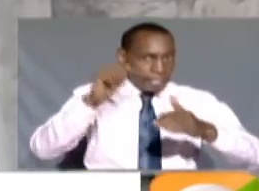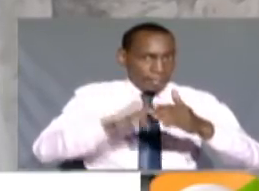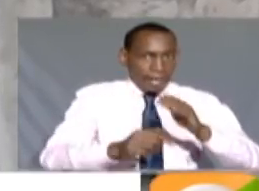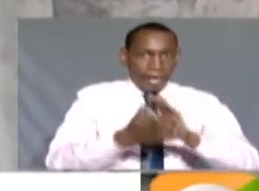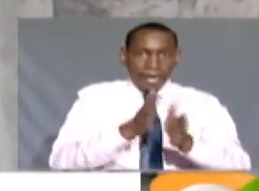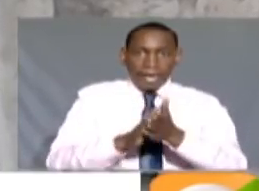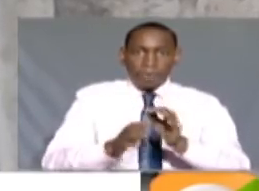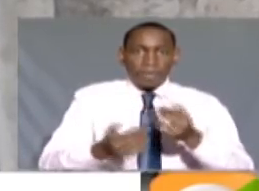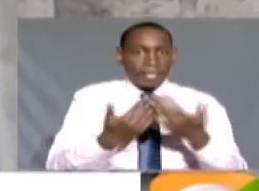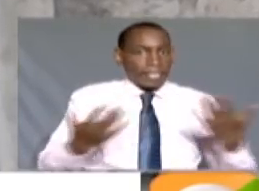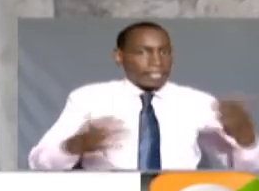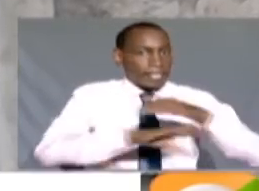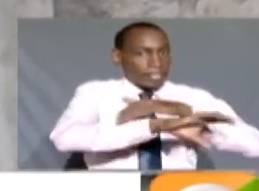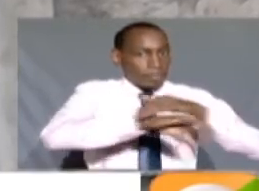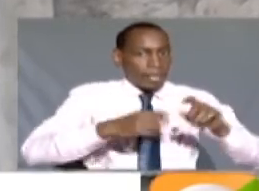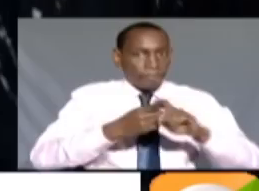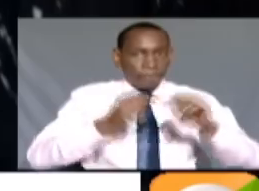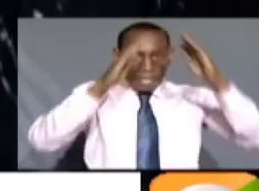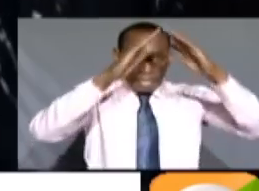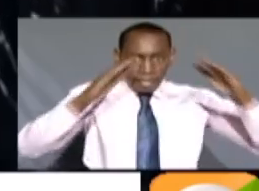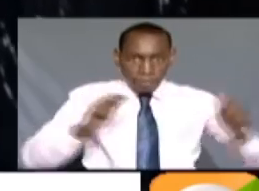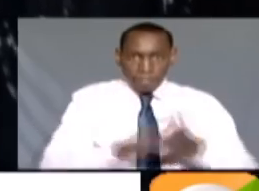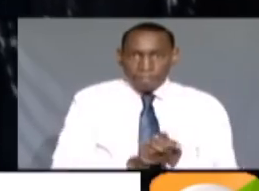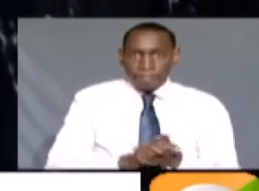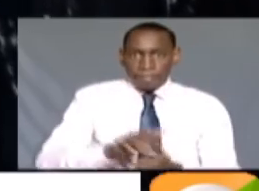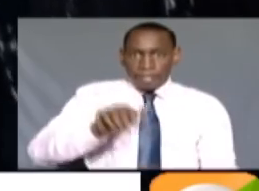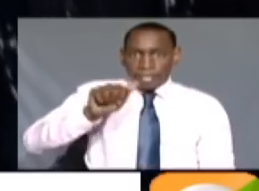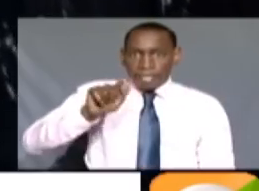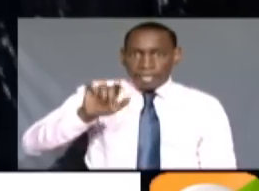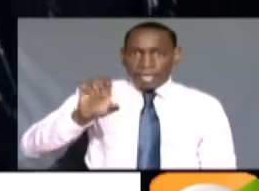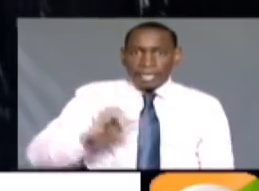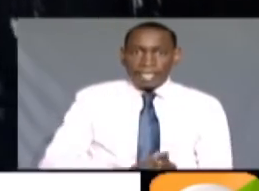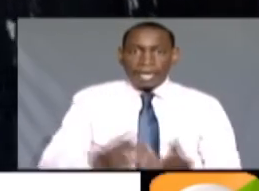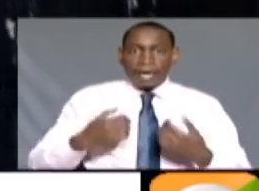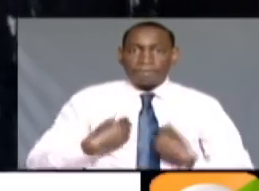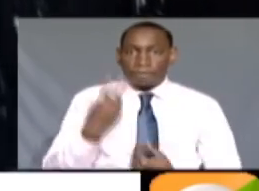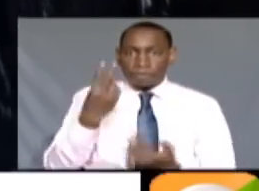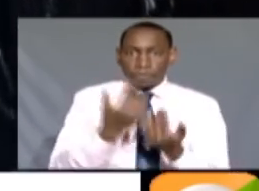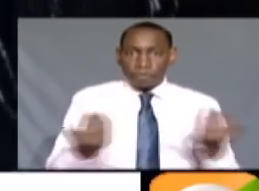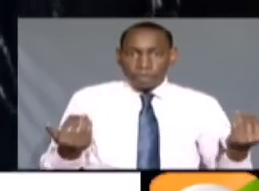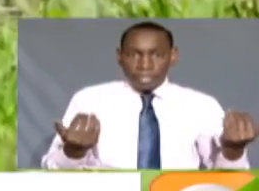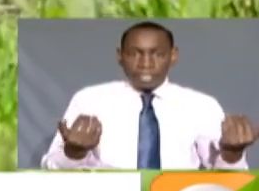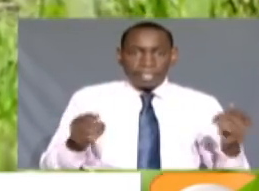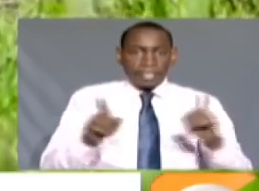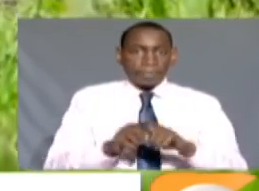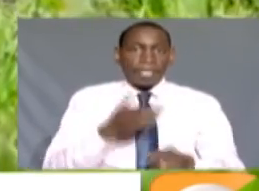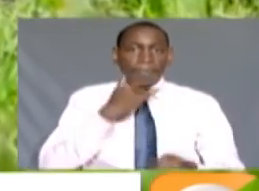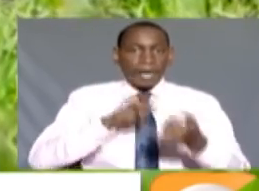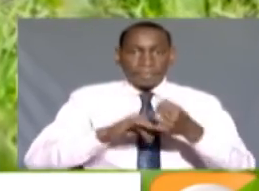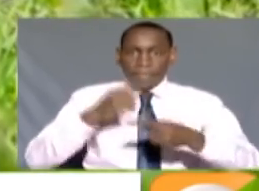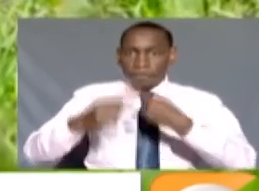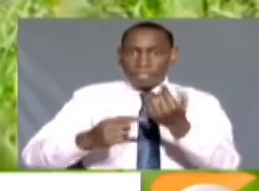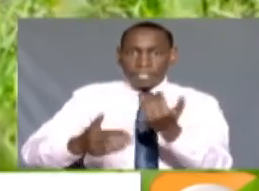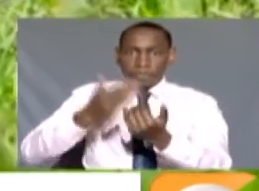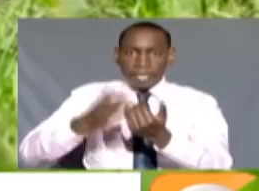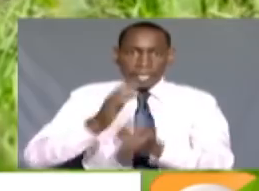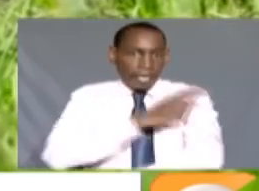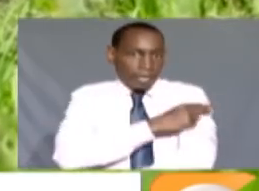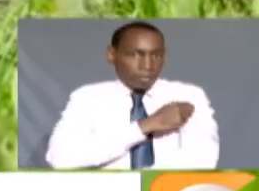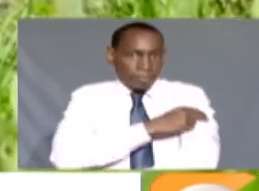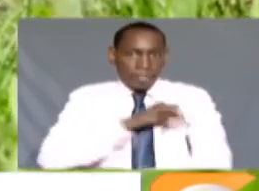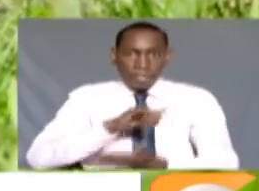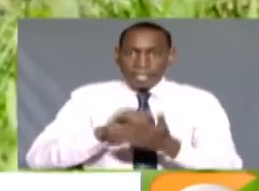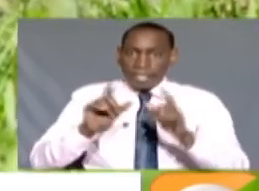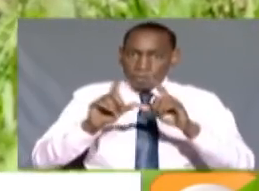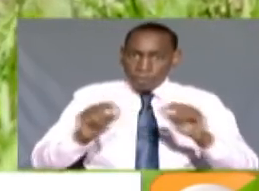murder, since no valuable was taken from the house. Alice leaves behind 2 children. Mwangi is recuperating at the Shalom Hospital,